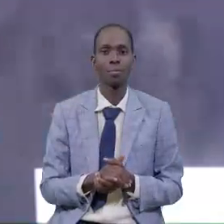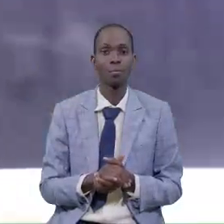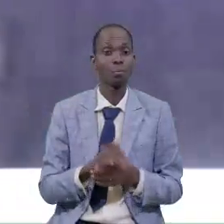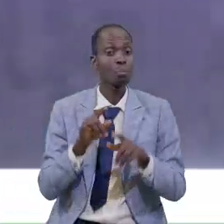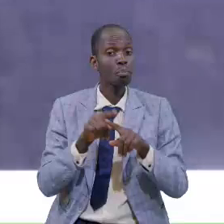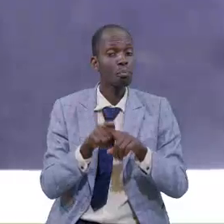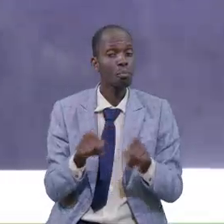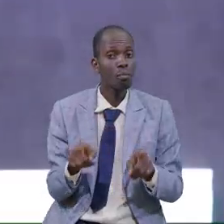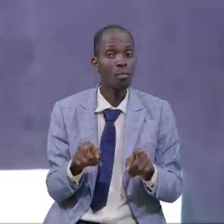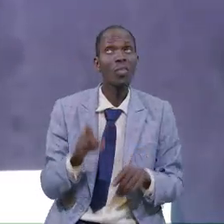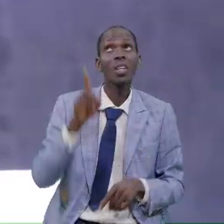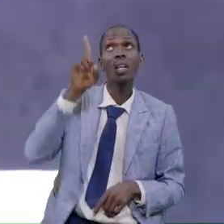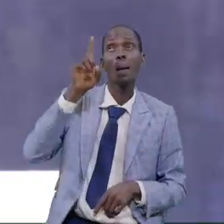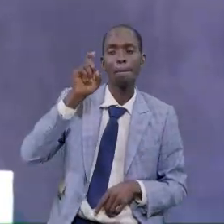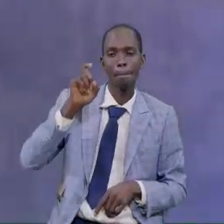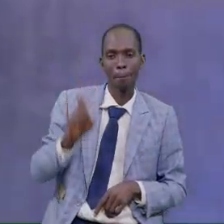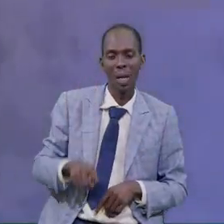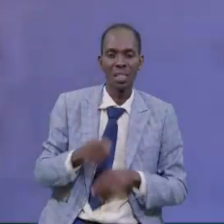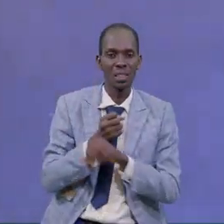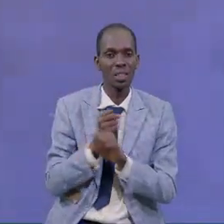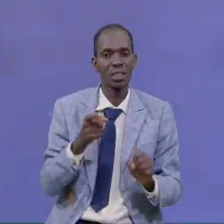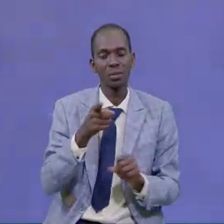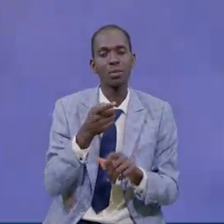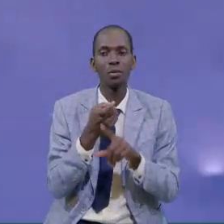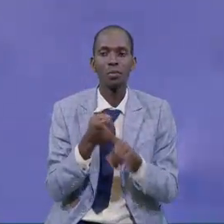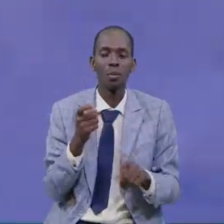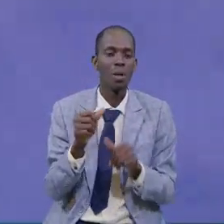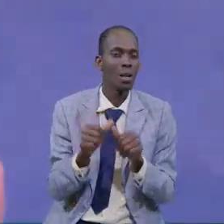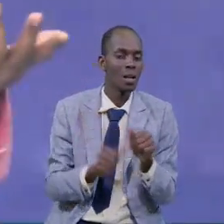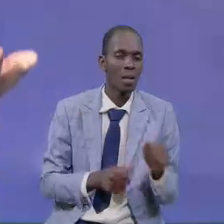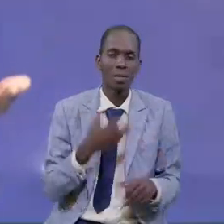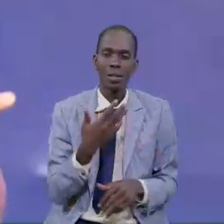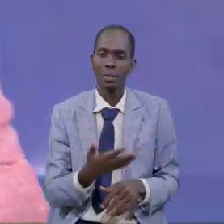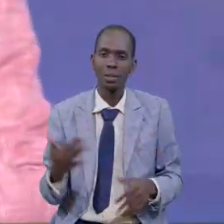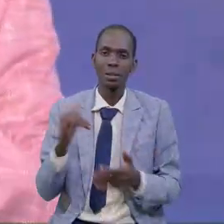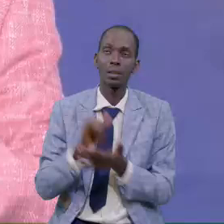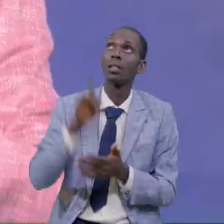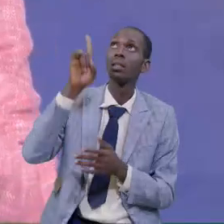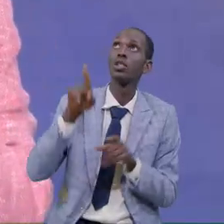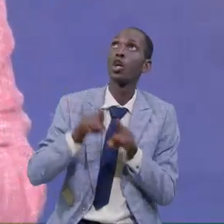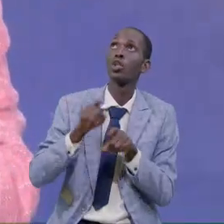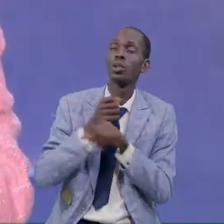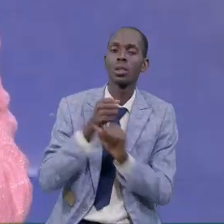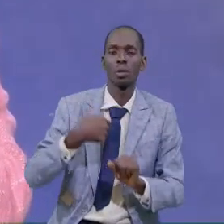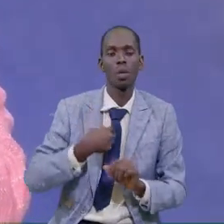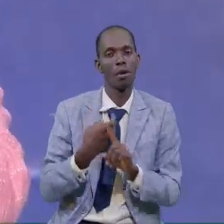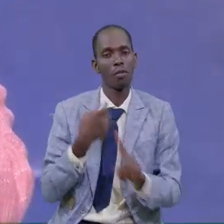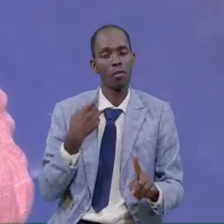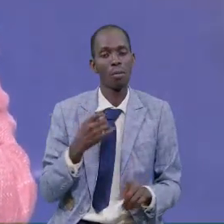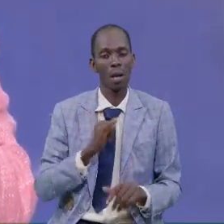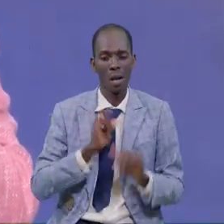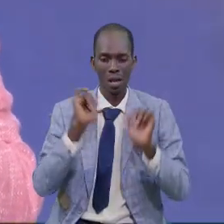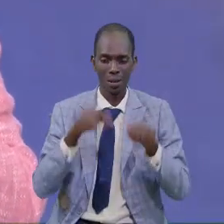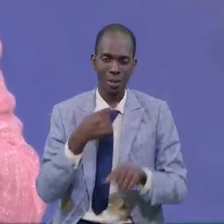from everything he saved me from. And I can tell you, I